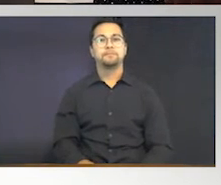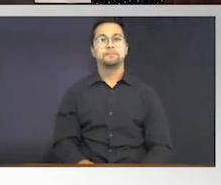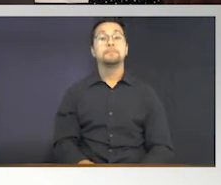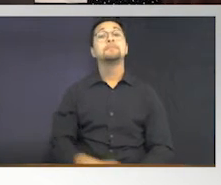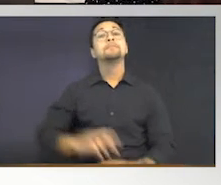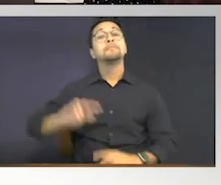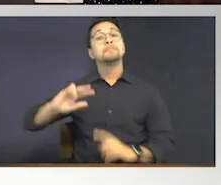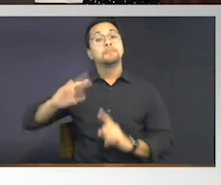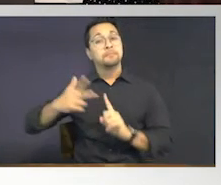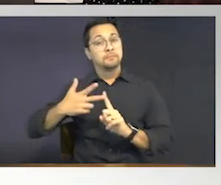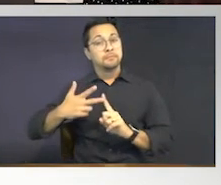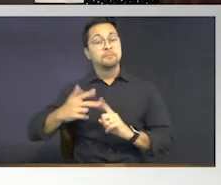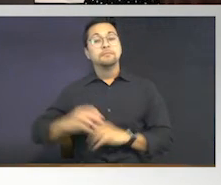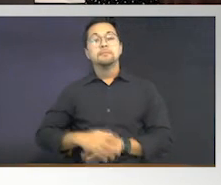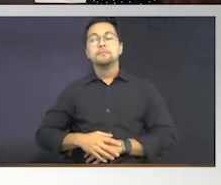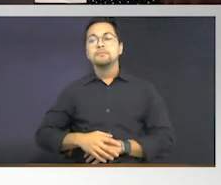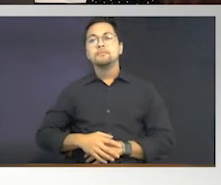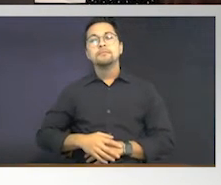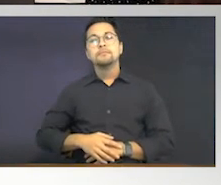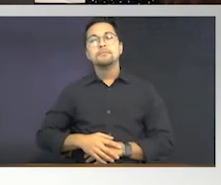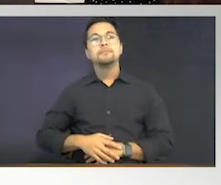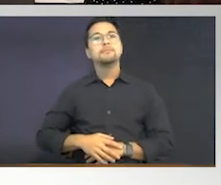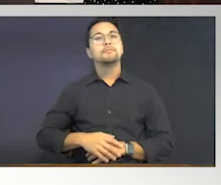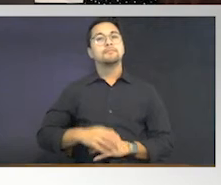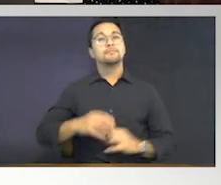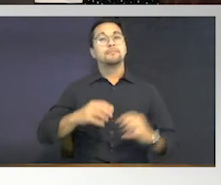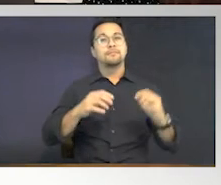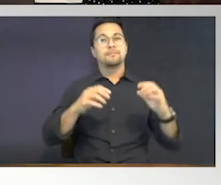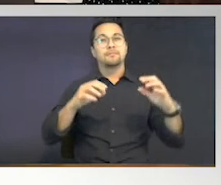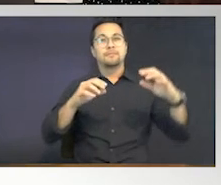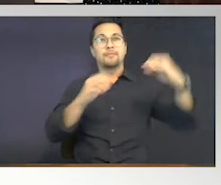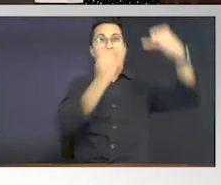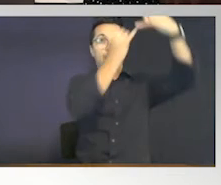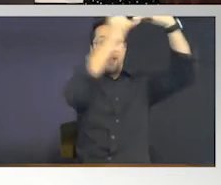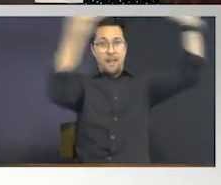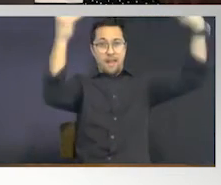Number 3, connect the 2 lines.